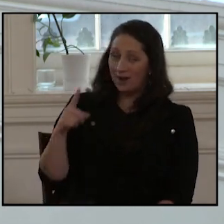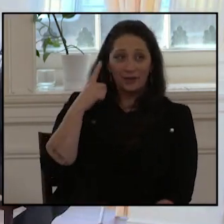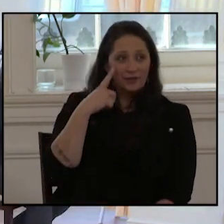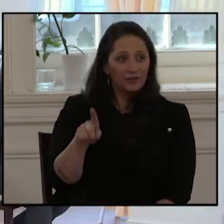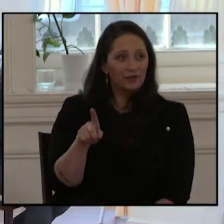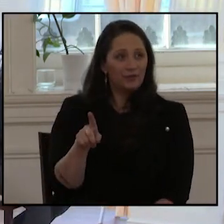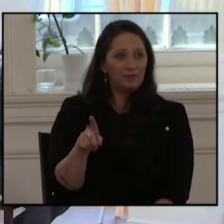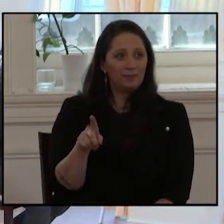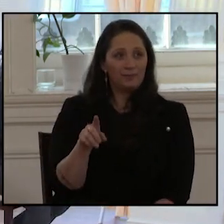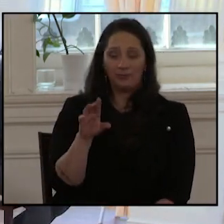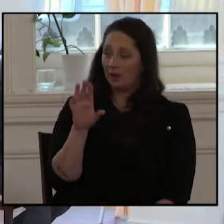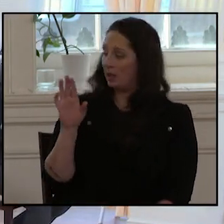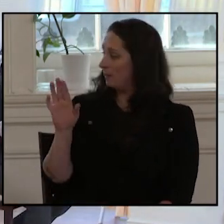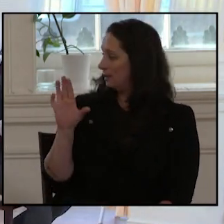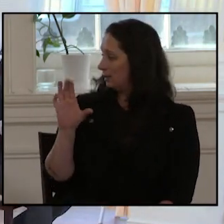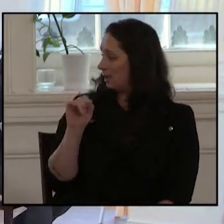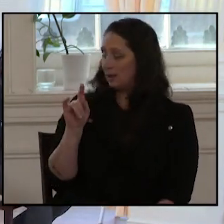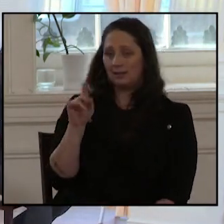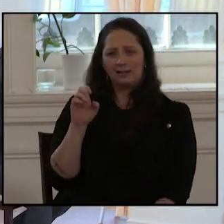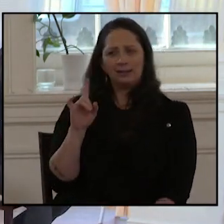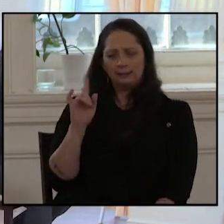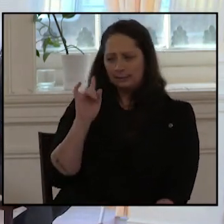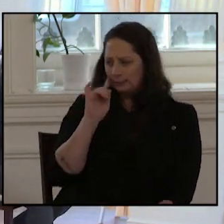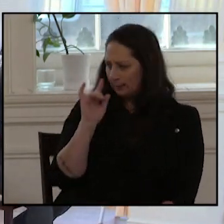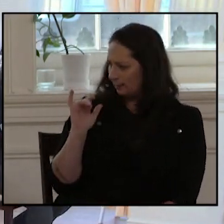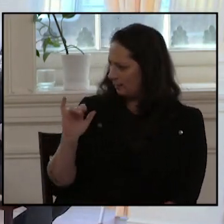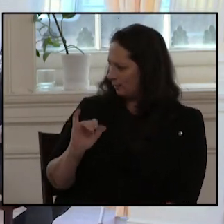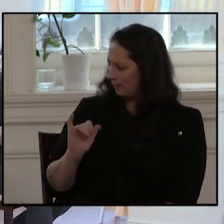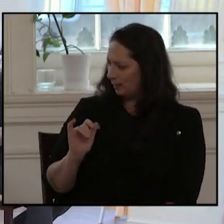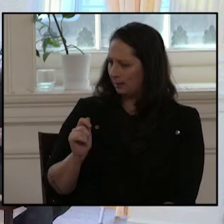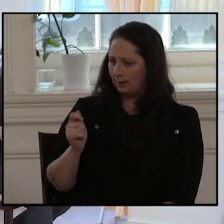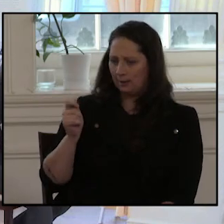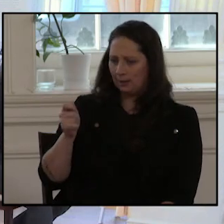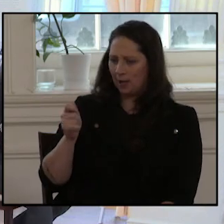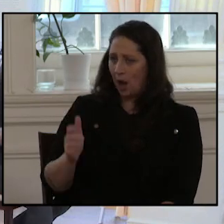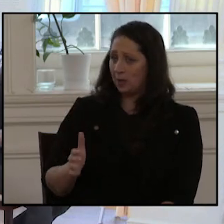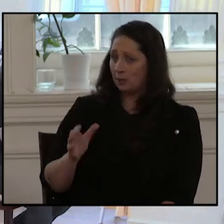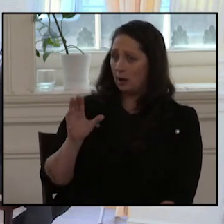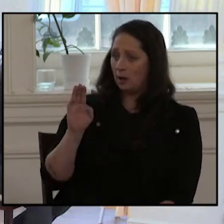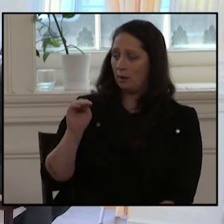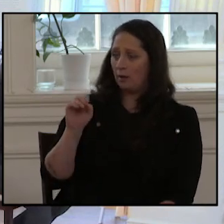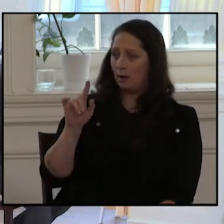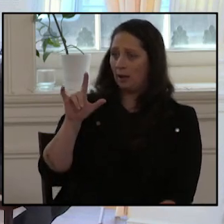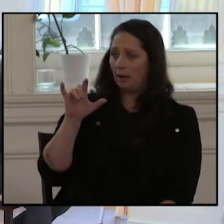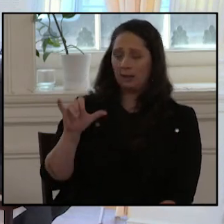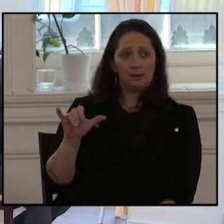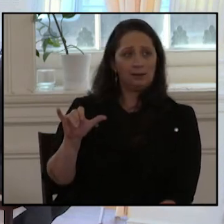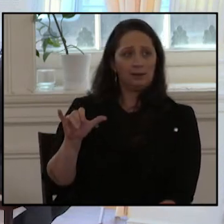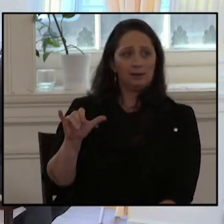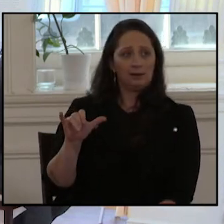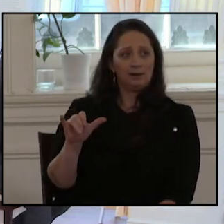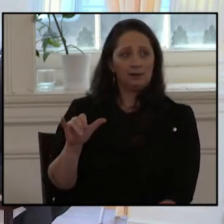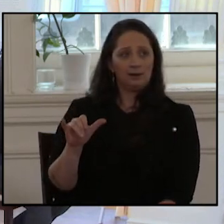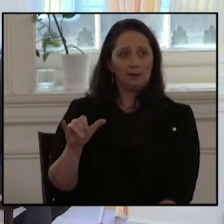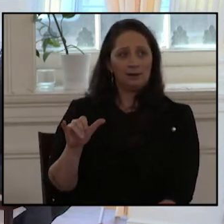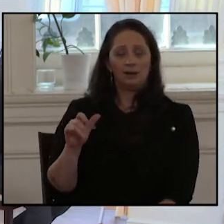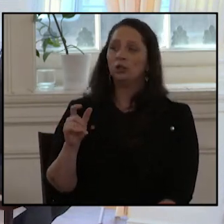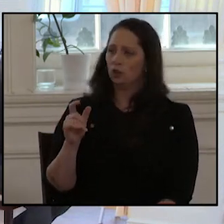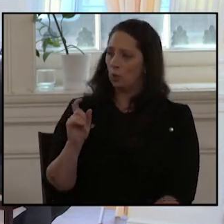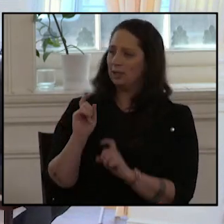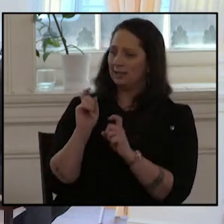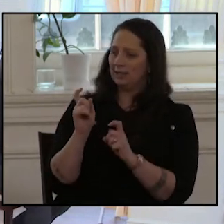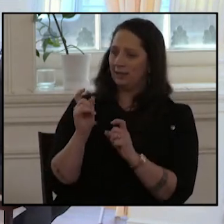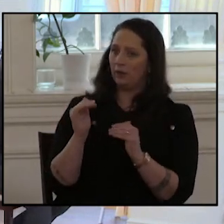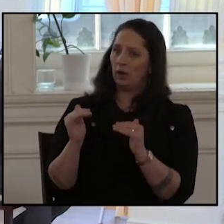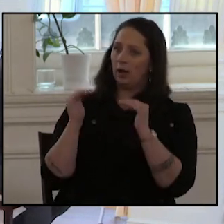for Ms. Constance. It sounds like Judge Motley was like afforded the higher education.